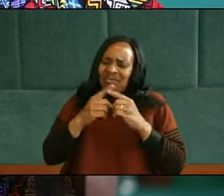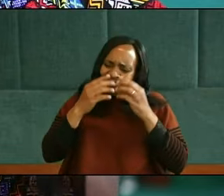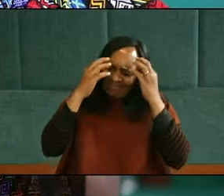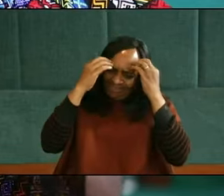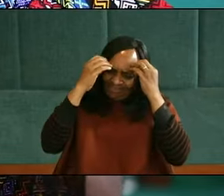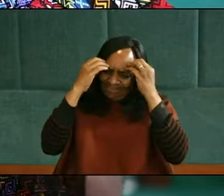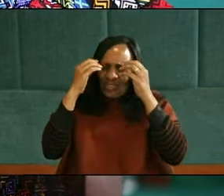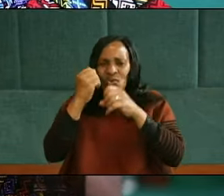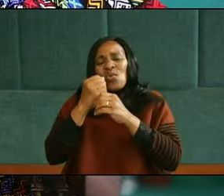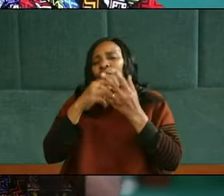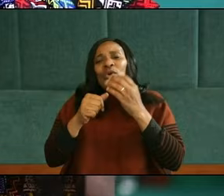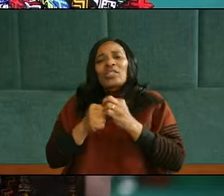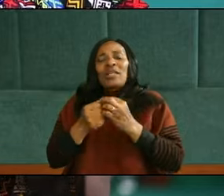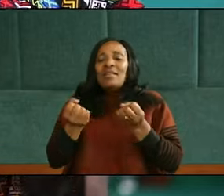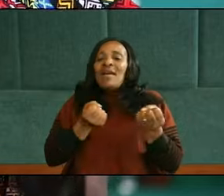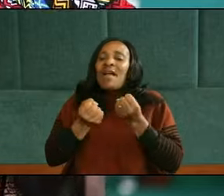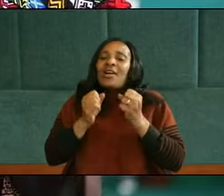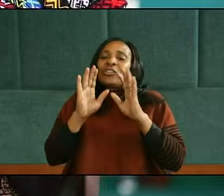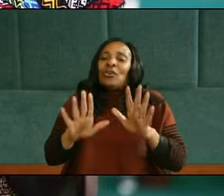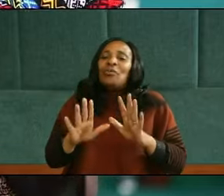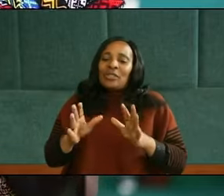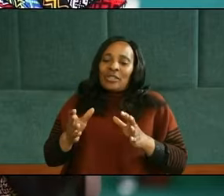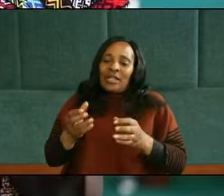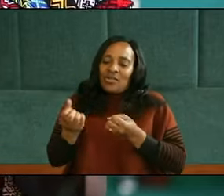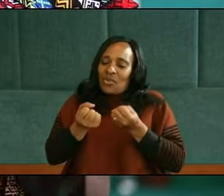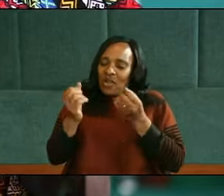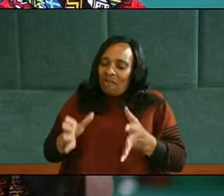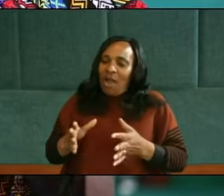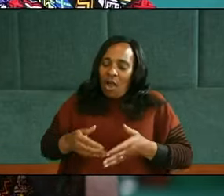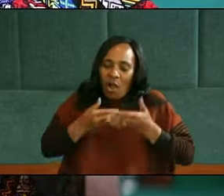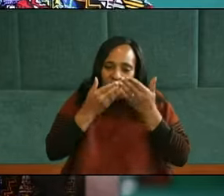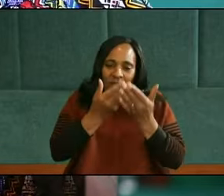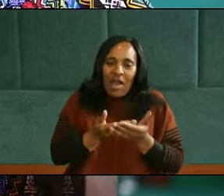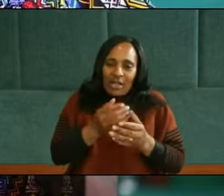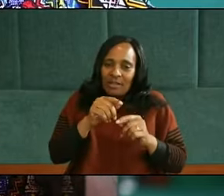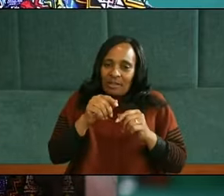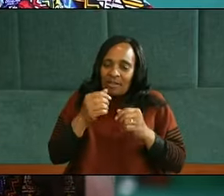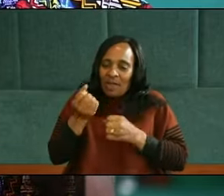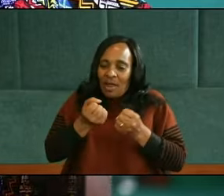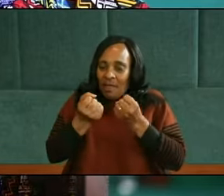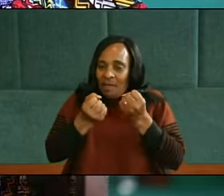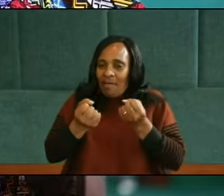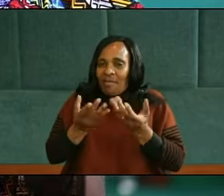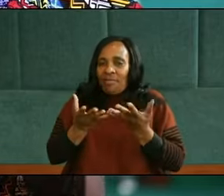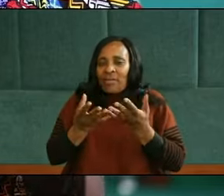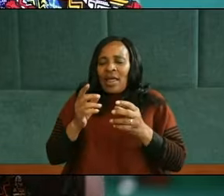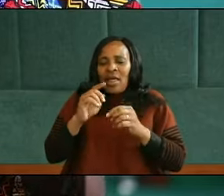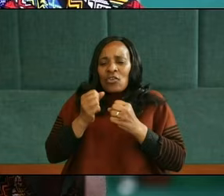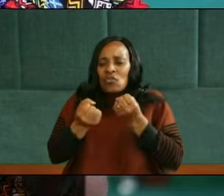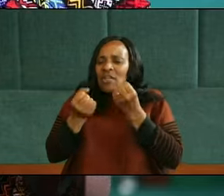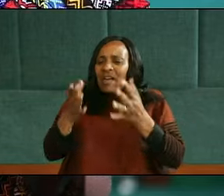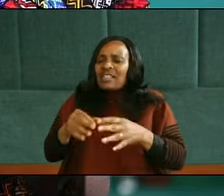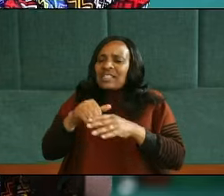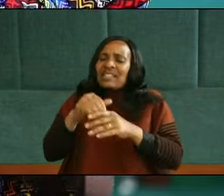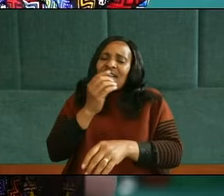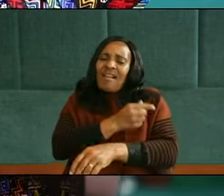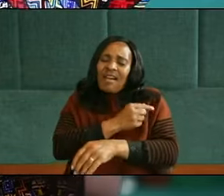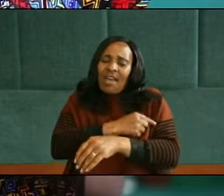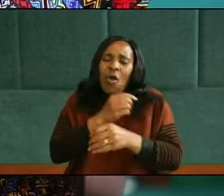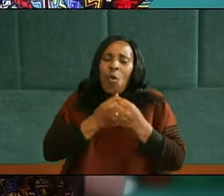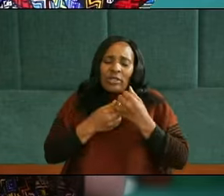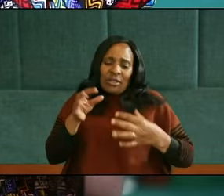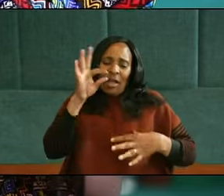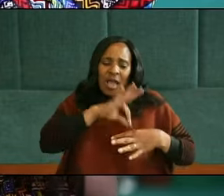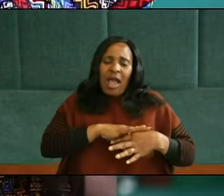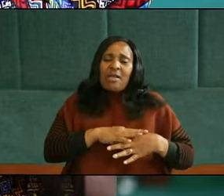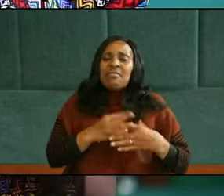to do, a car stopped and its driver offered her a ride. In Ghana, some drivers earn extra money by giving rides